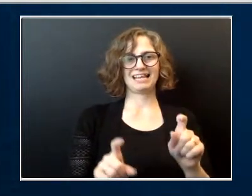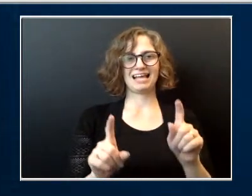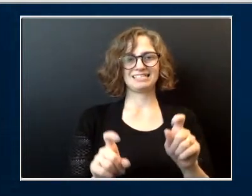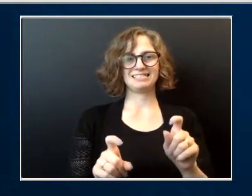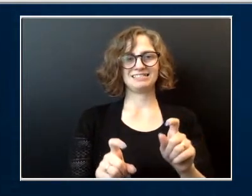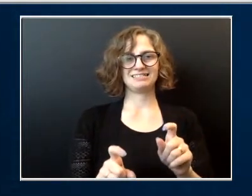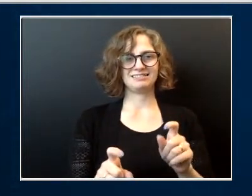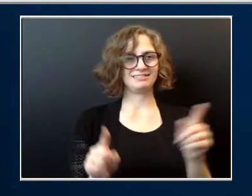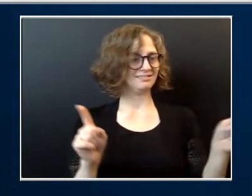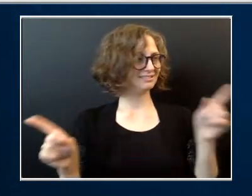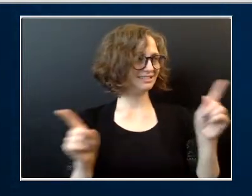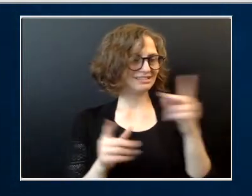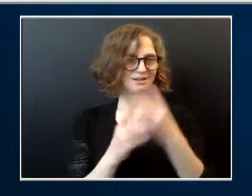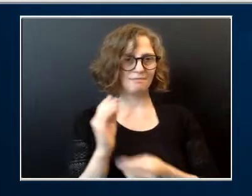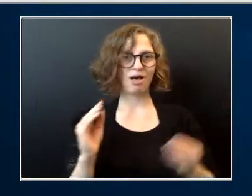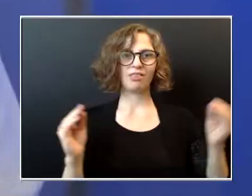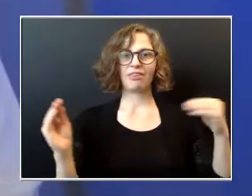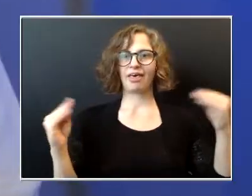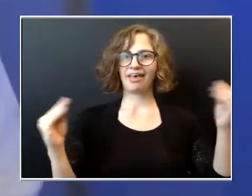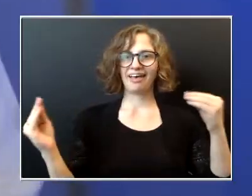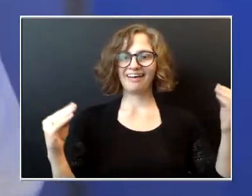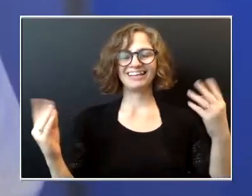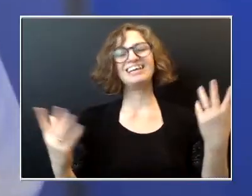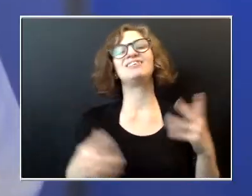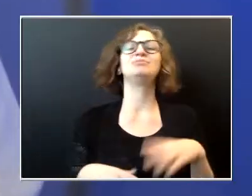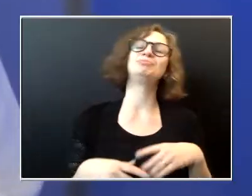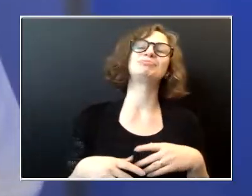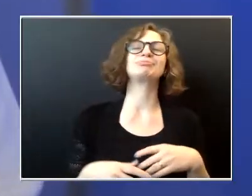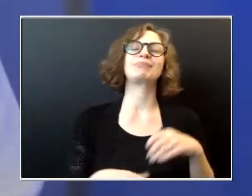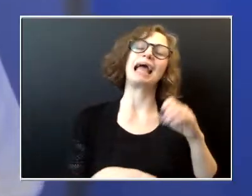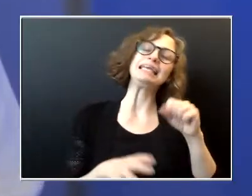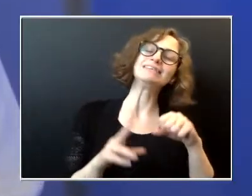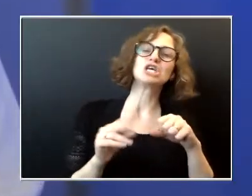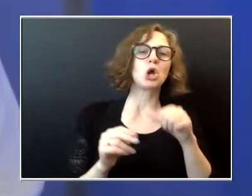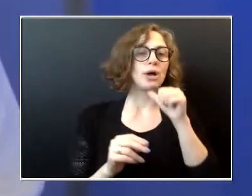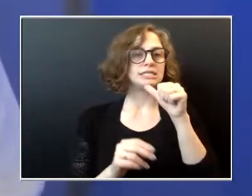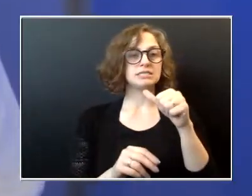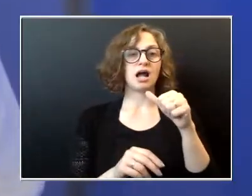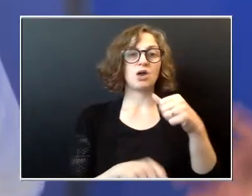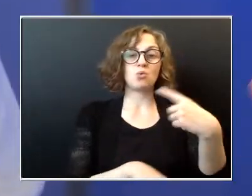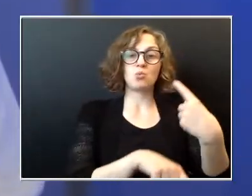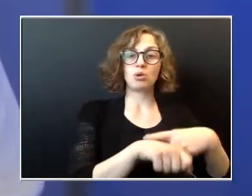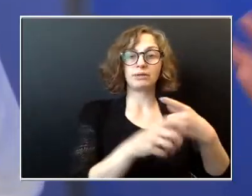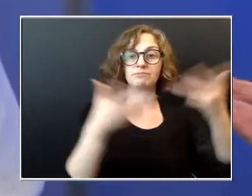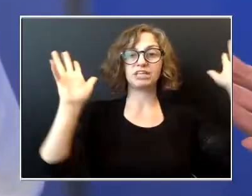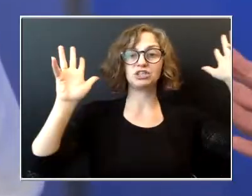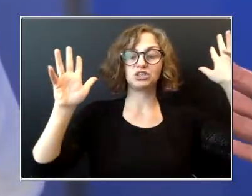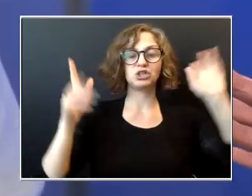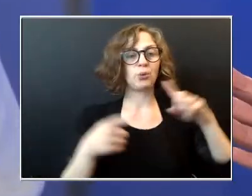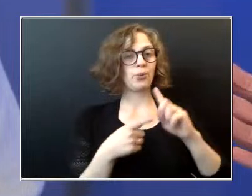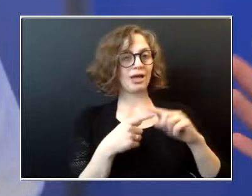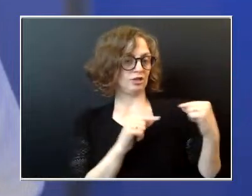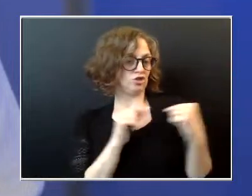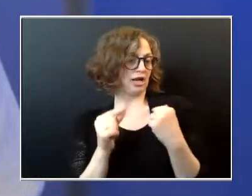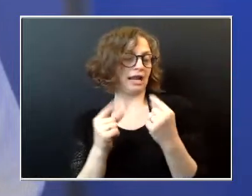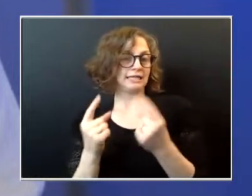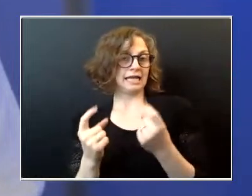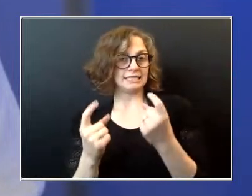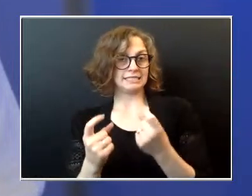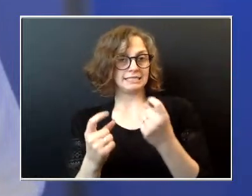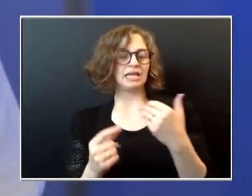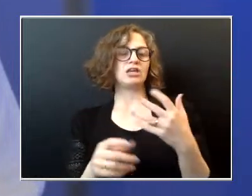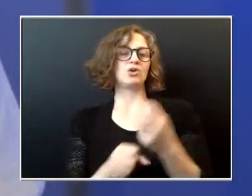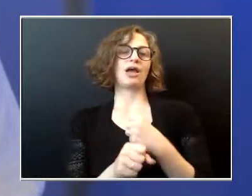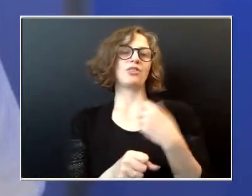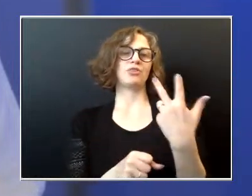yes. So well, yes and no. It's not a one and done. You know, when you get genetic testing, you get 3 types of results. One is